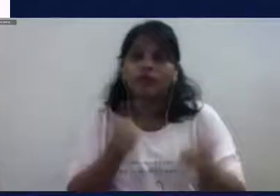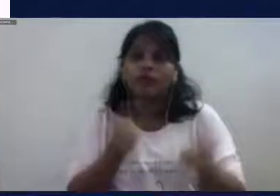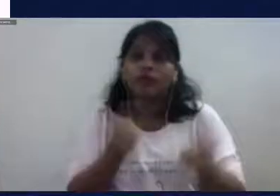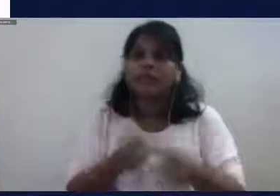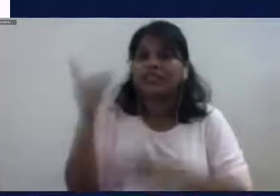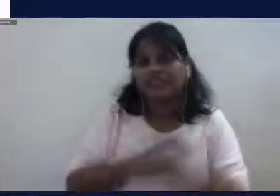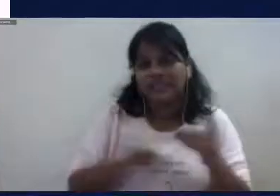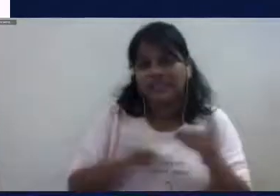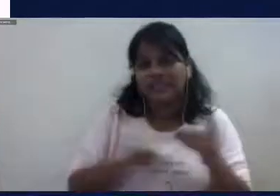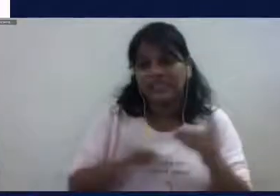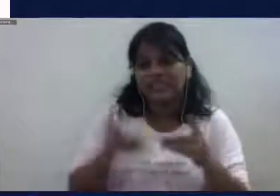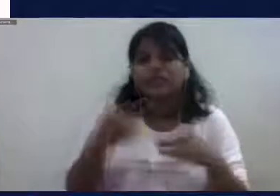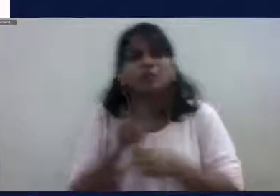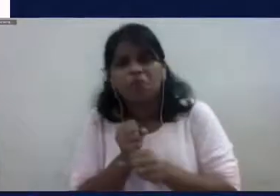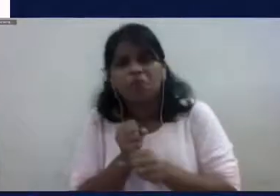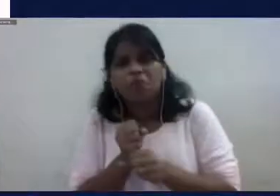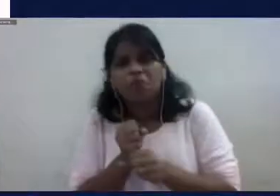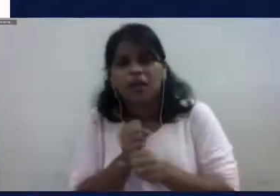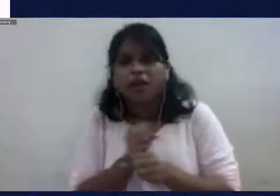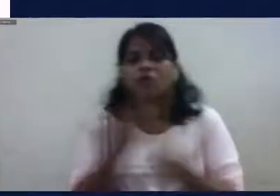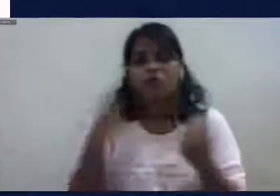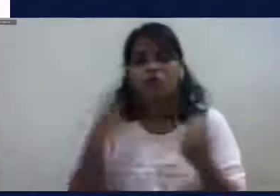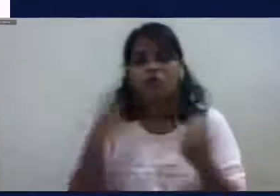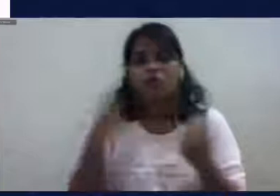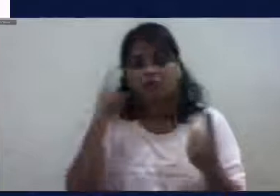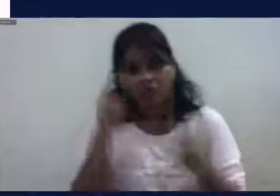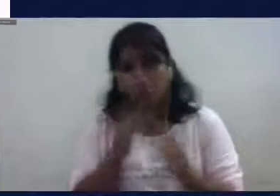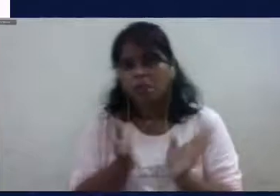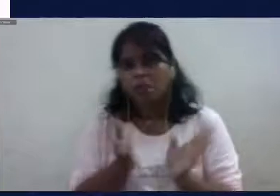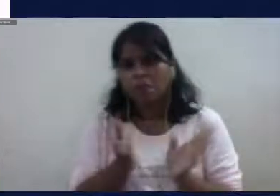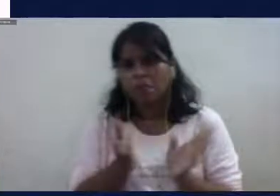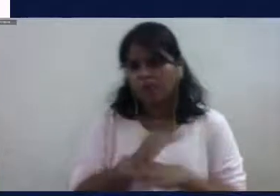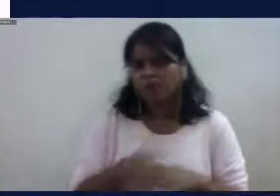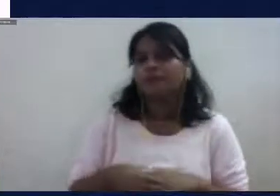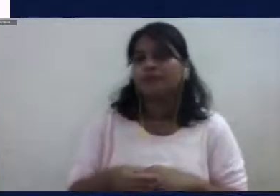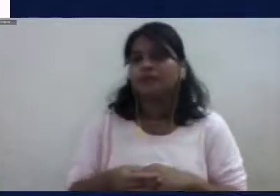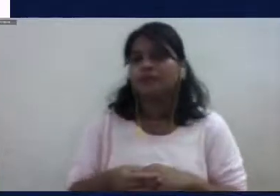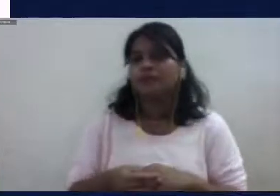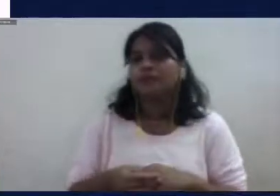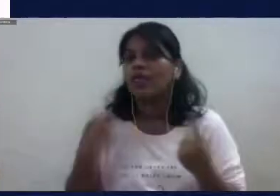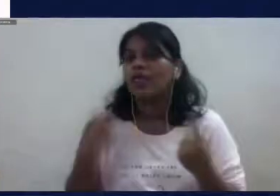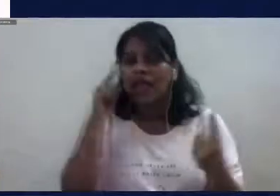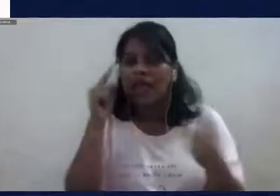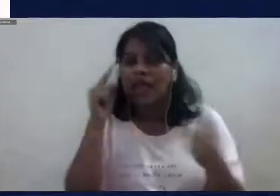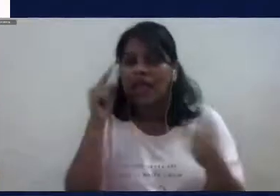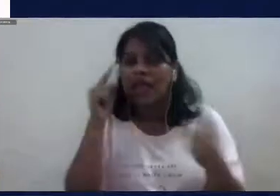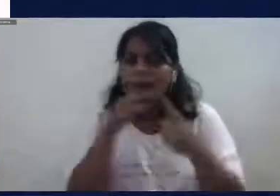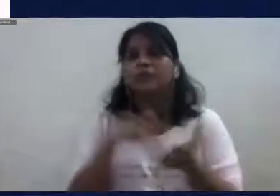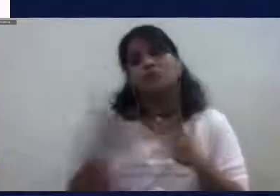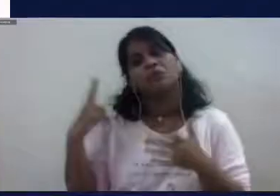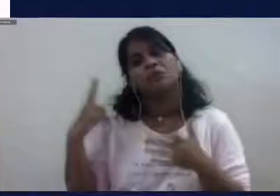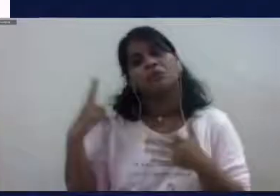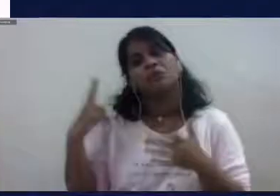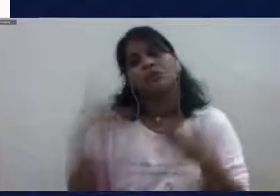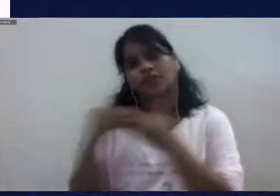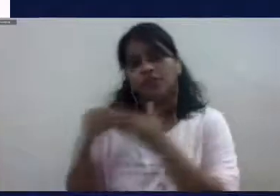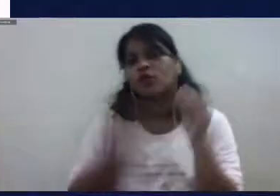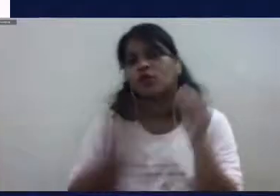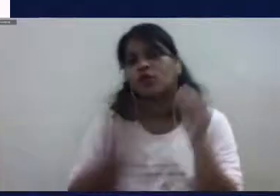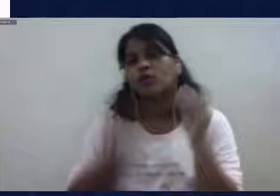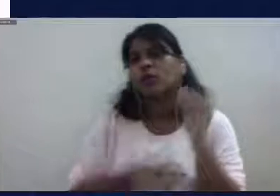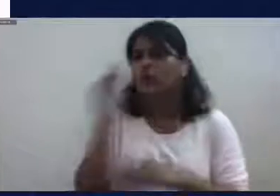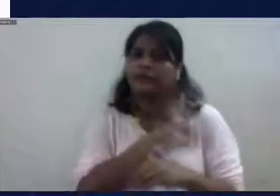built, something is designed. We spoke about purpose just earlier. So the purpose itself could be leadership. But the most